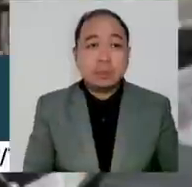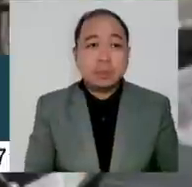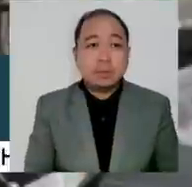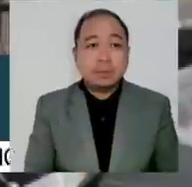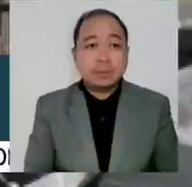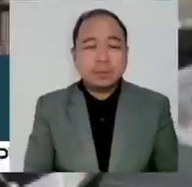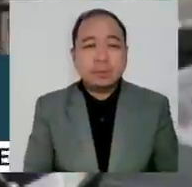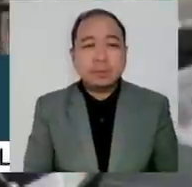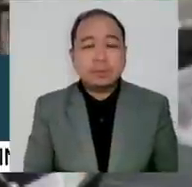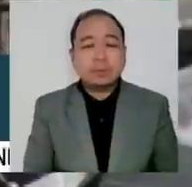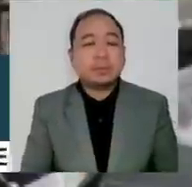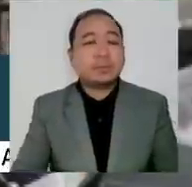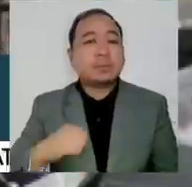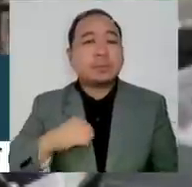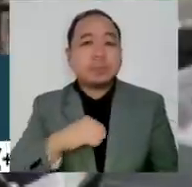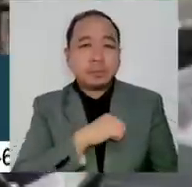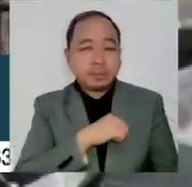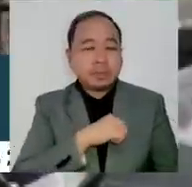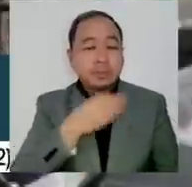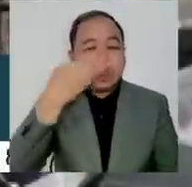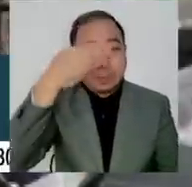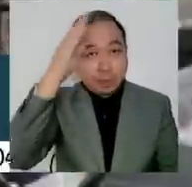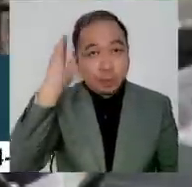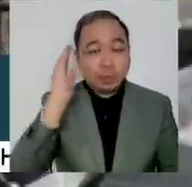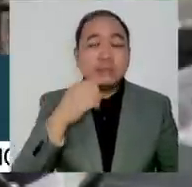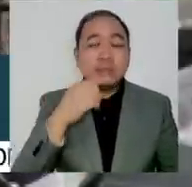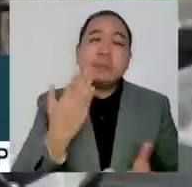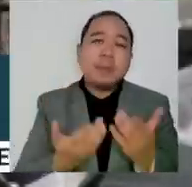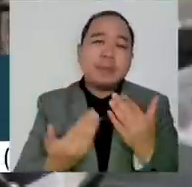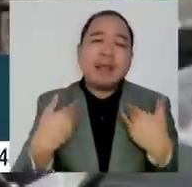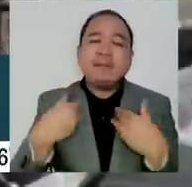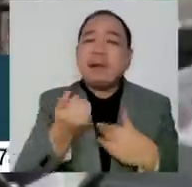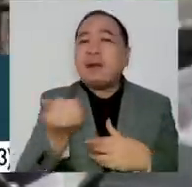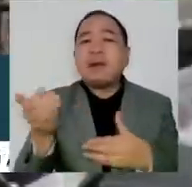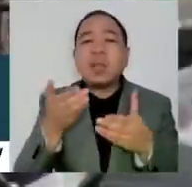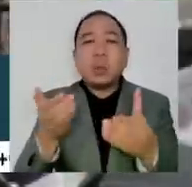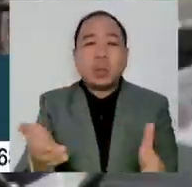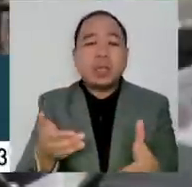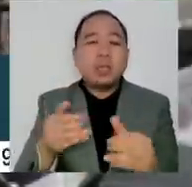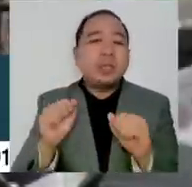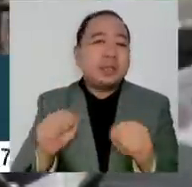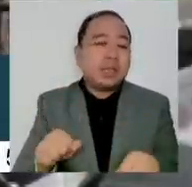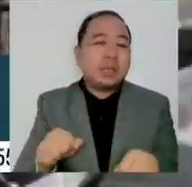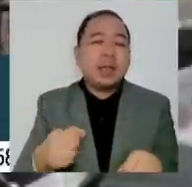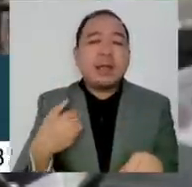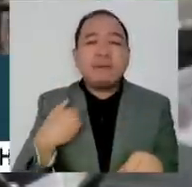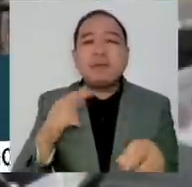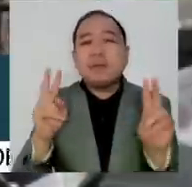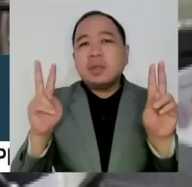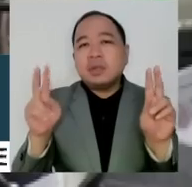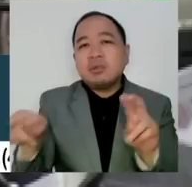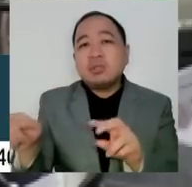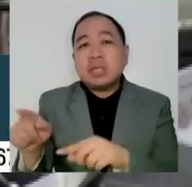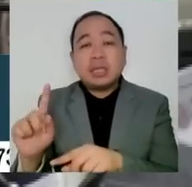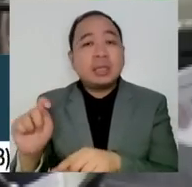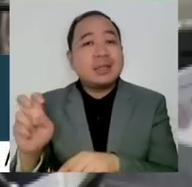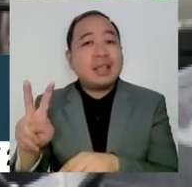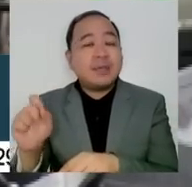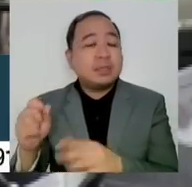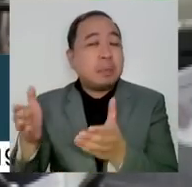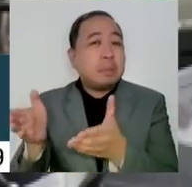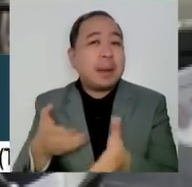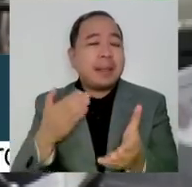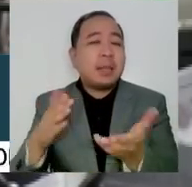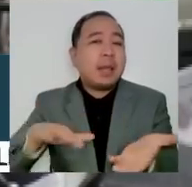Senator De La Rosa adds there could be some truth to reports. Teves has organized a death squad in Negros Oriental to carry